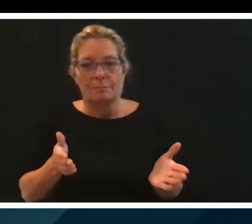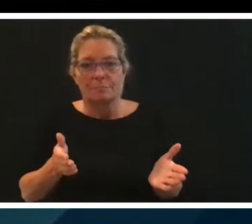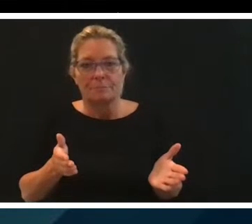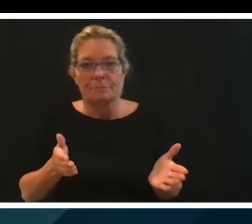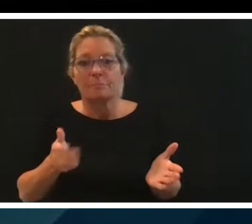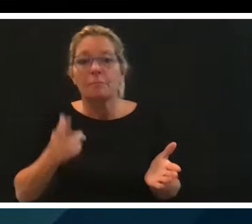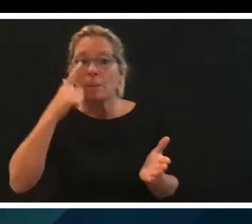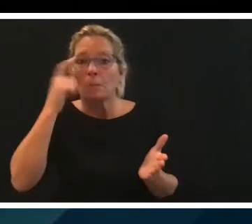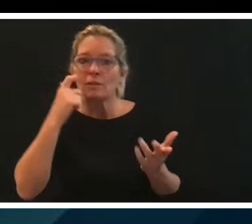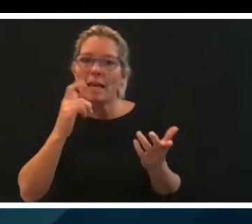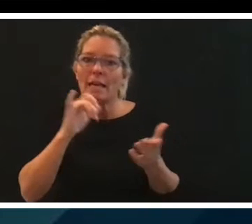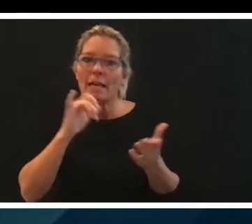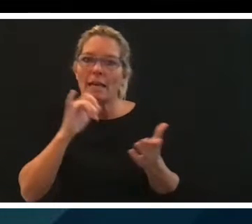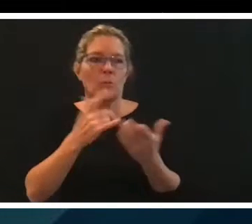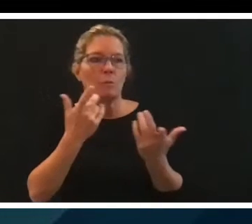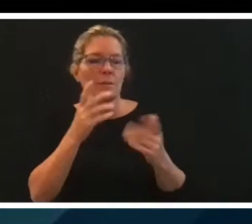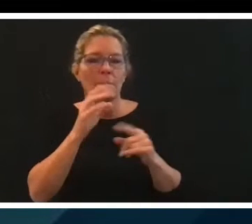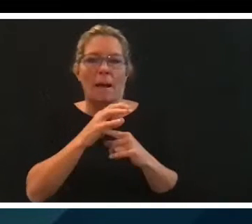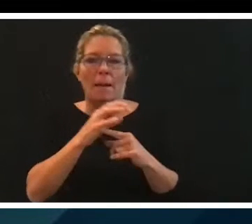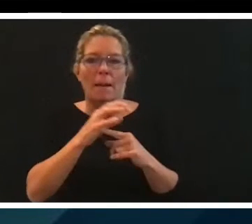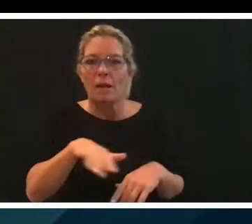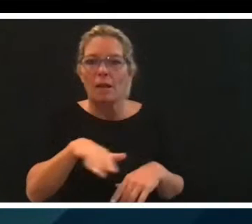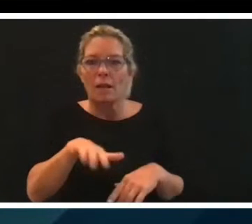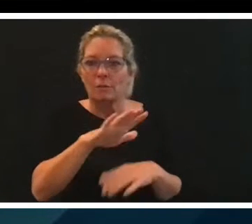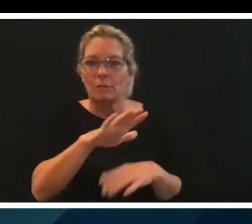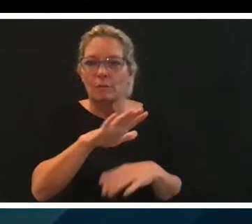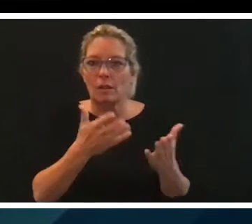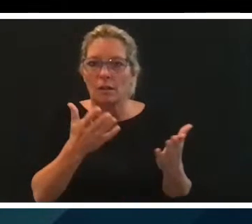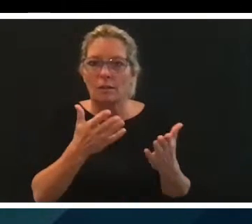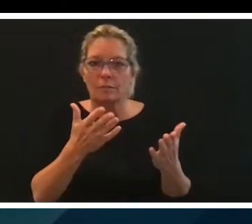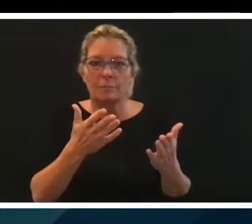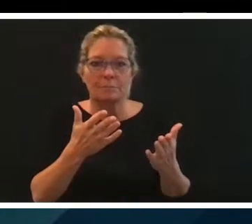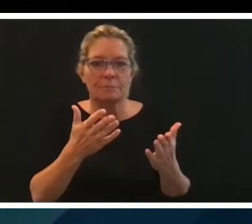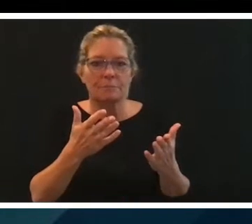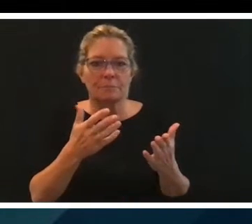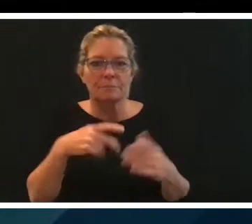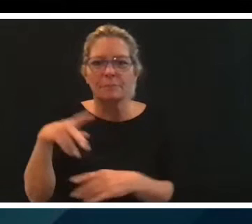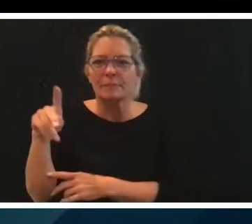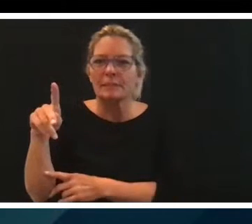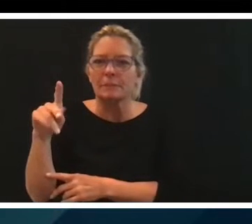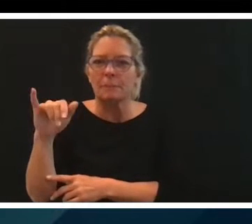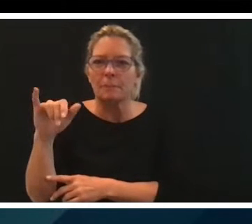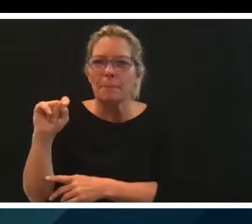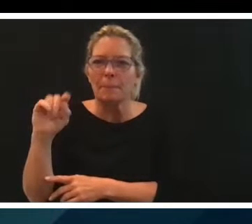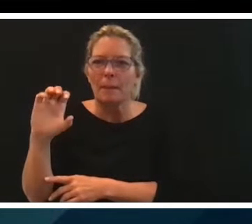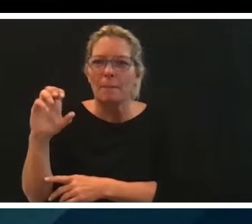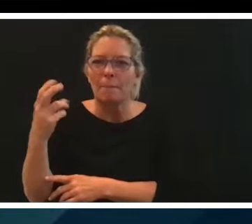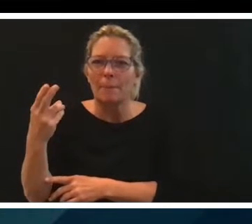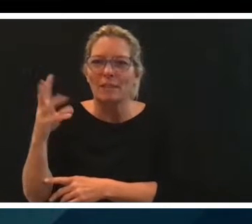around here. And once I figured out there was a pitch wheel, these wheels on a keyboard, and you could,